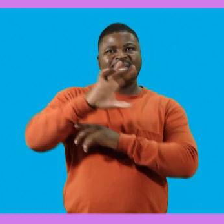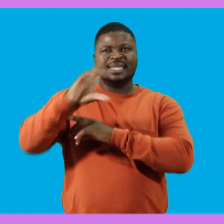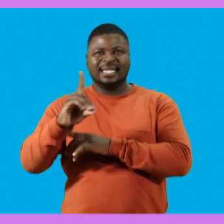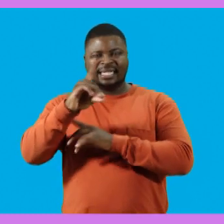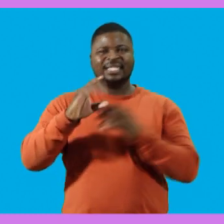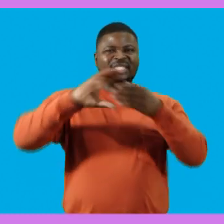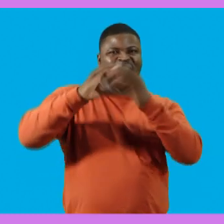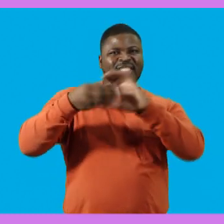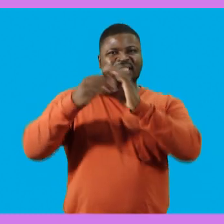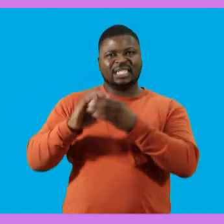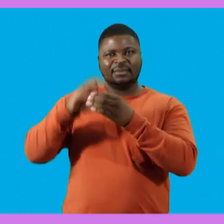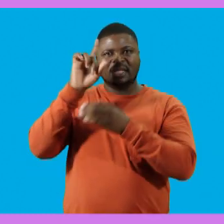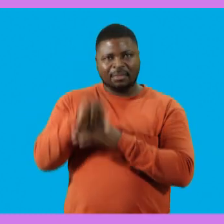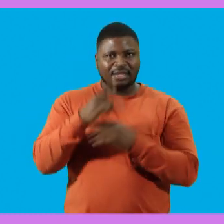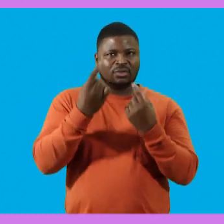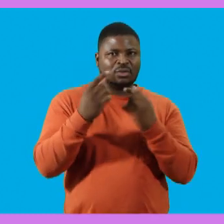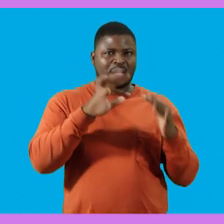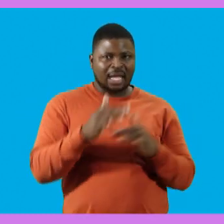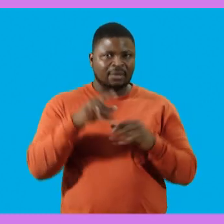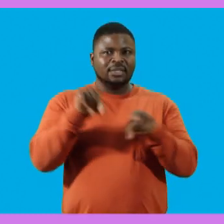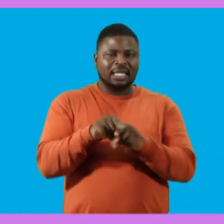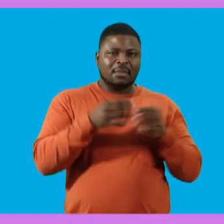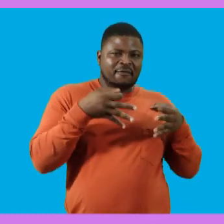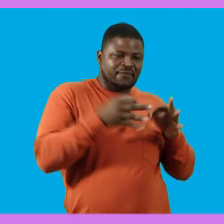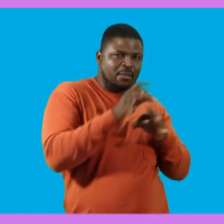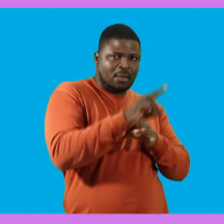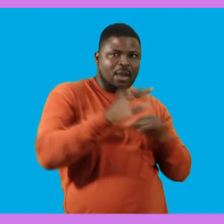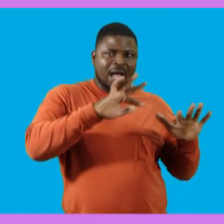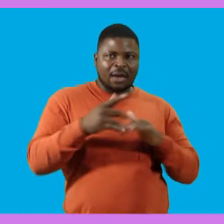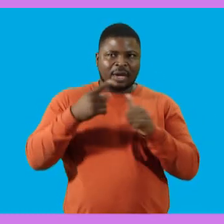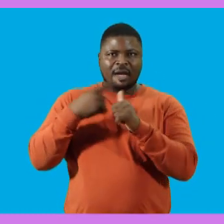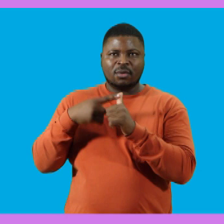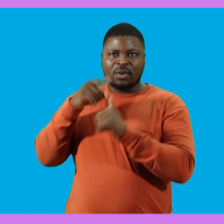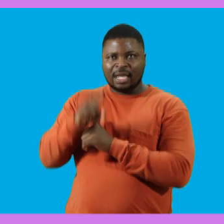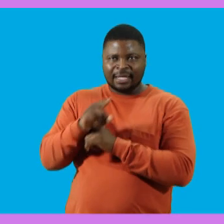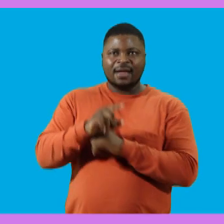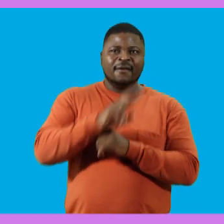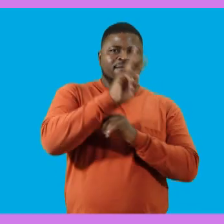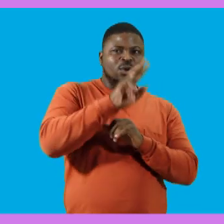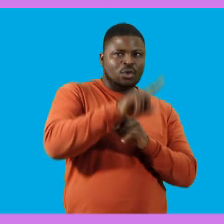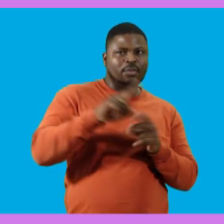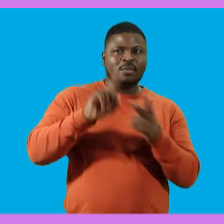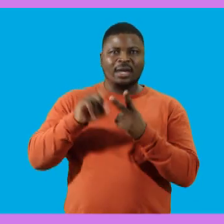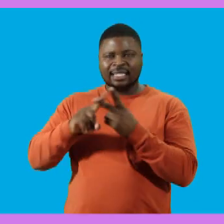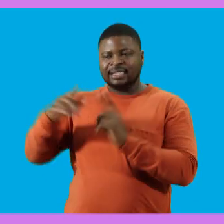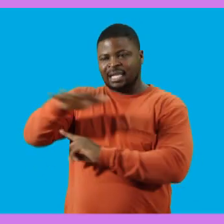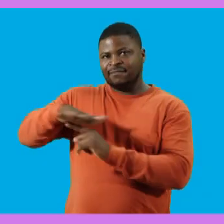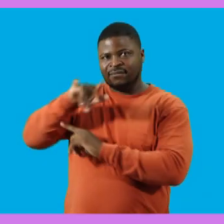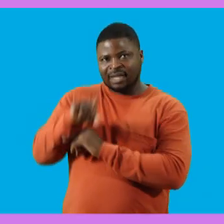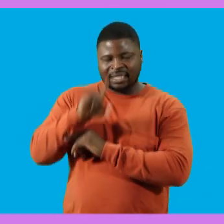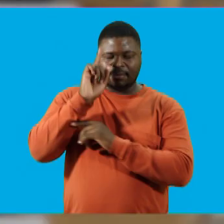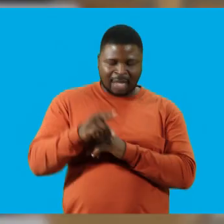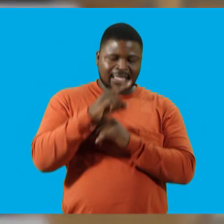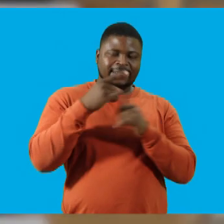and use the formula provided to calculate volume and surface area of 3D shapes. Remember guys, you don't need to know this off